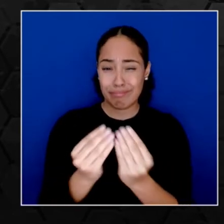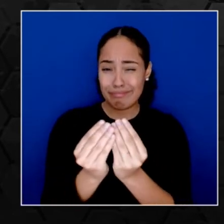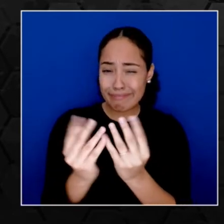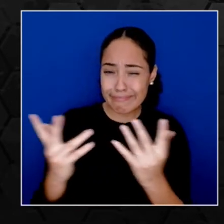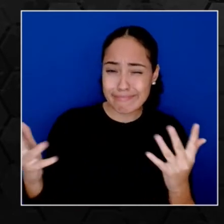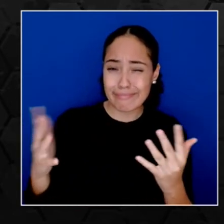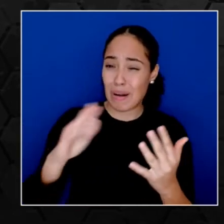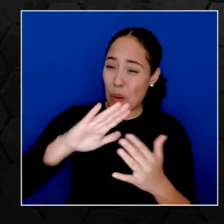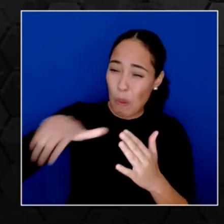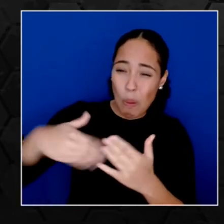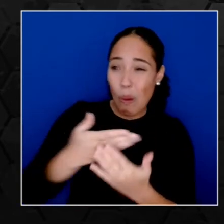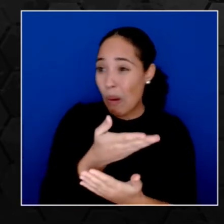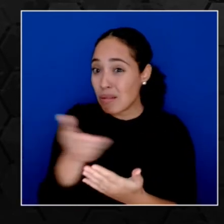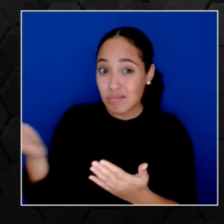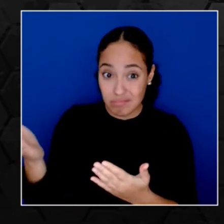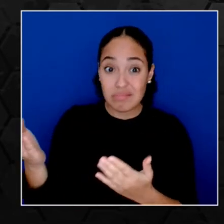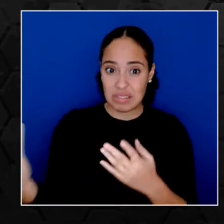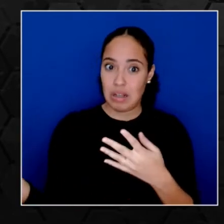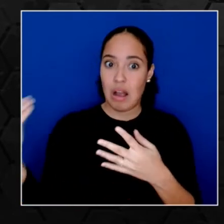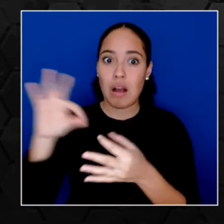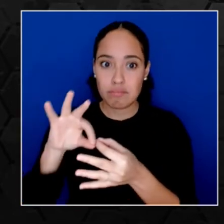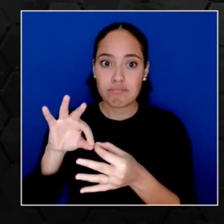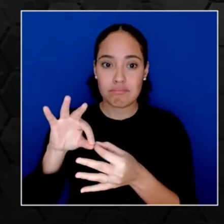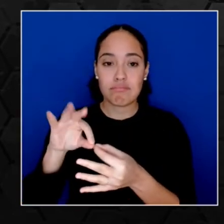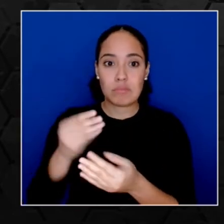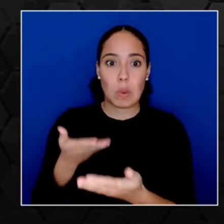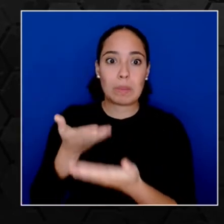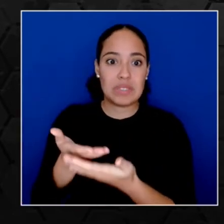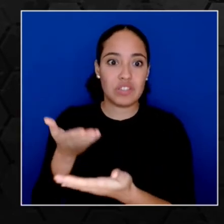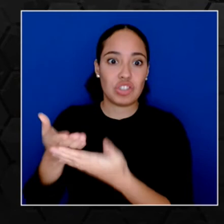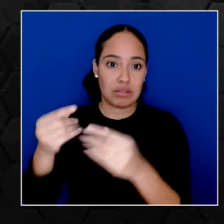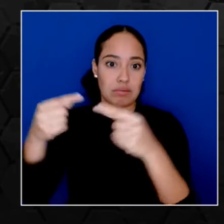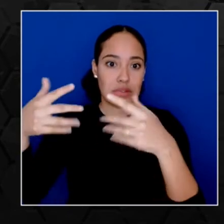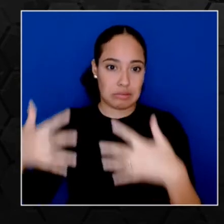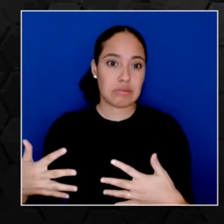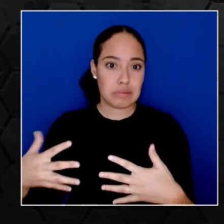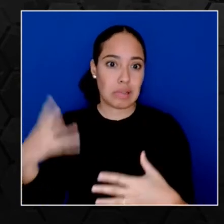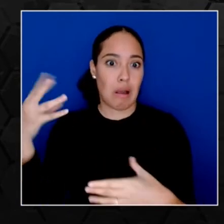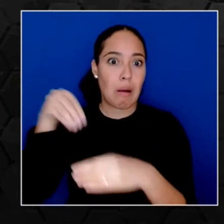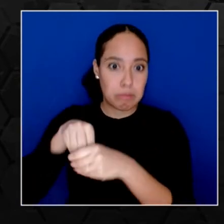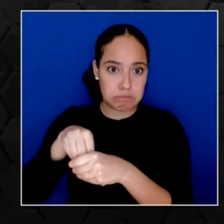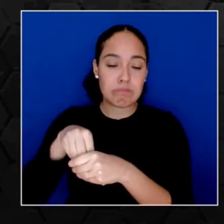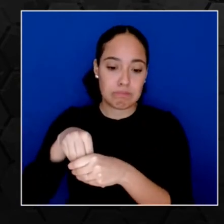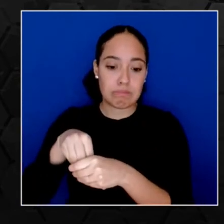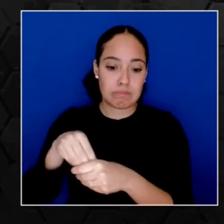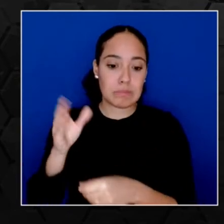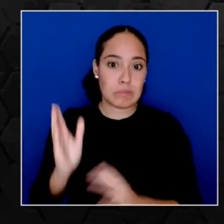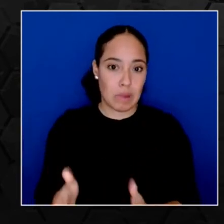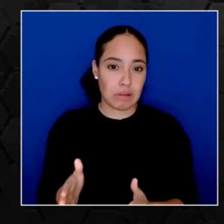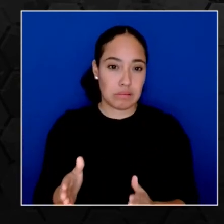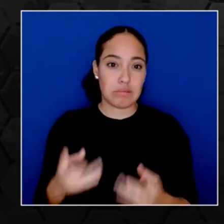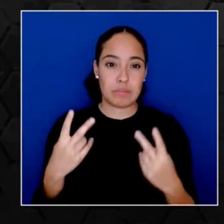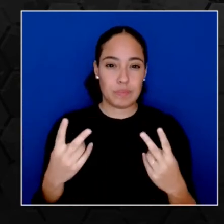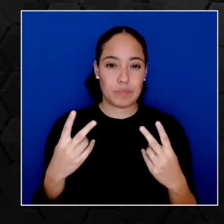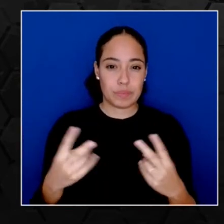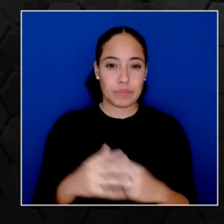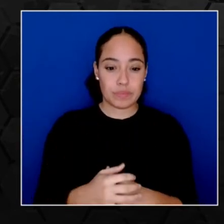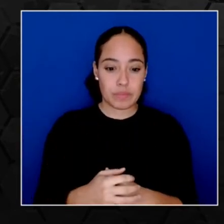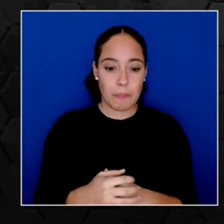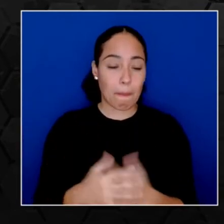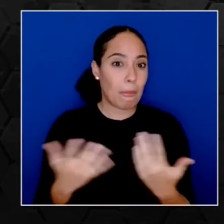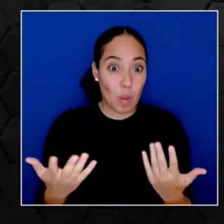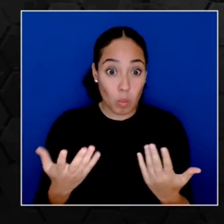by providing better recommendations, they are able to get more more result in terms of more money,